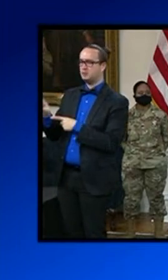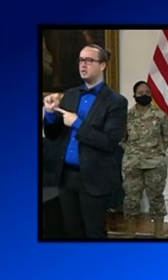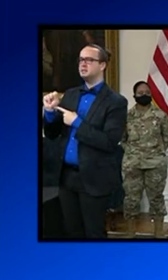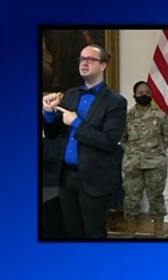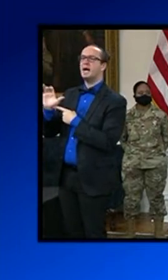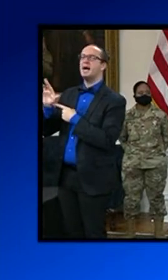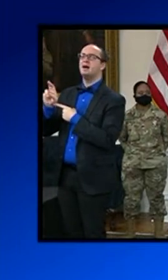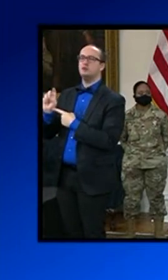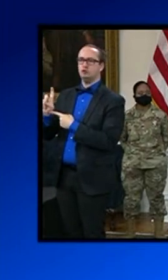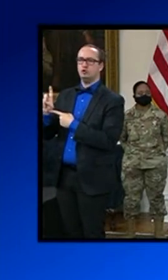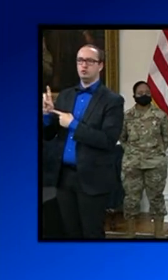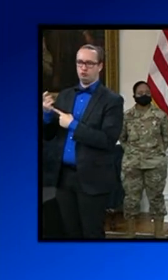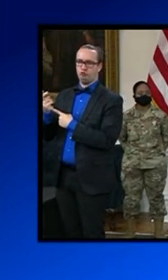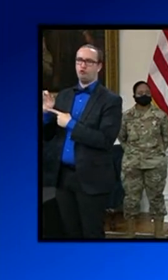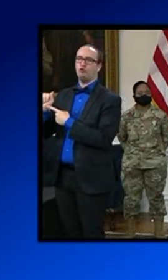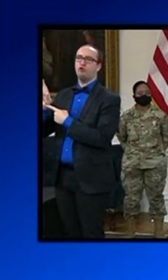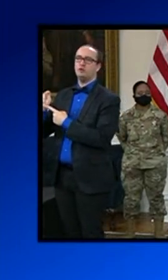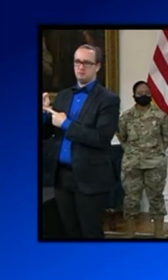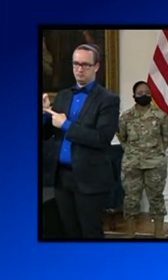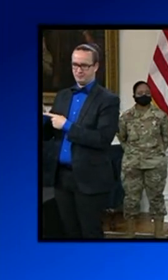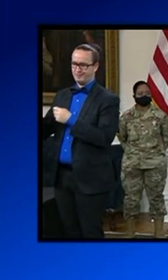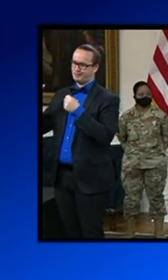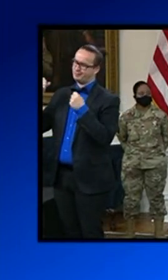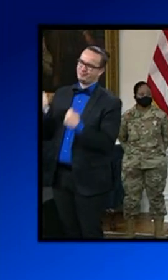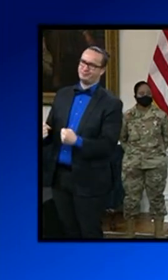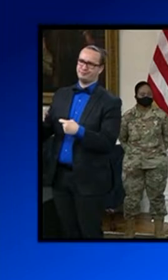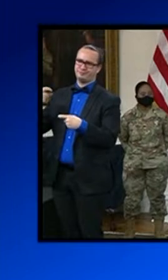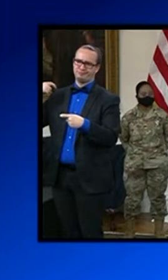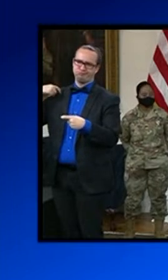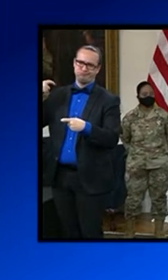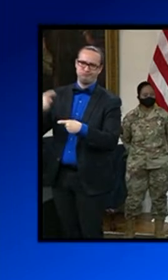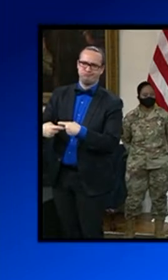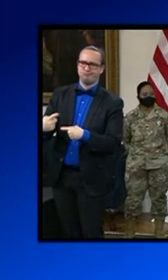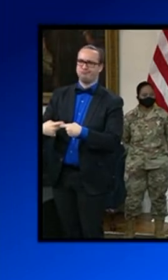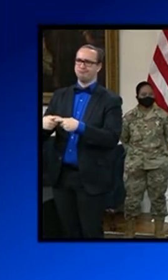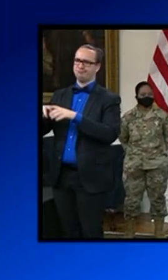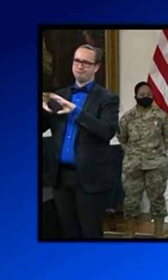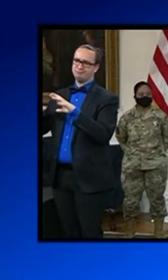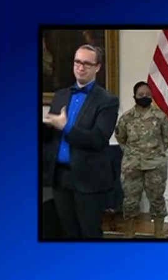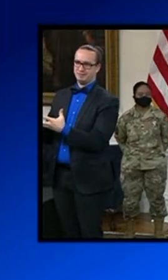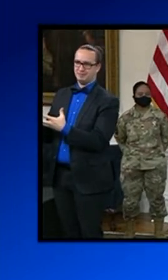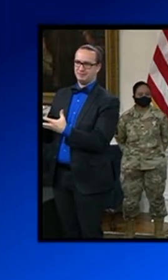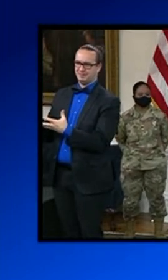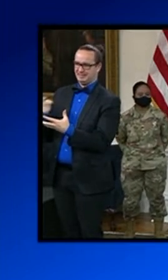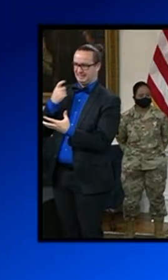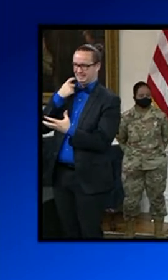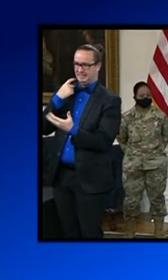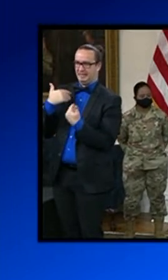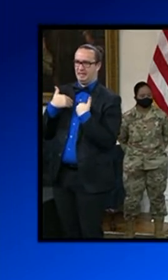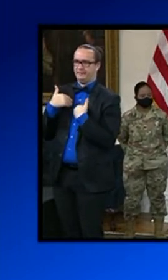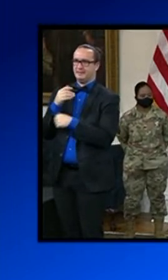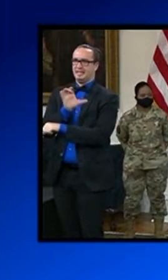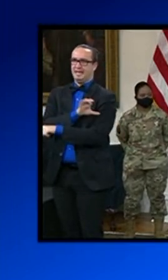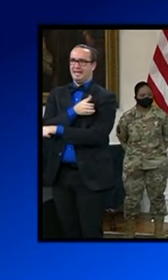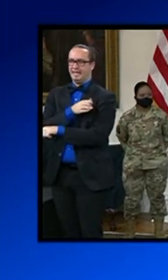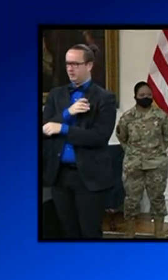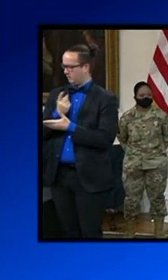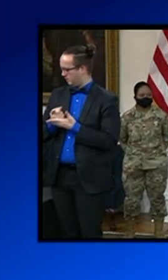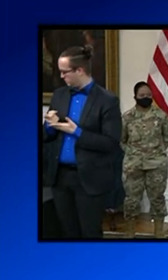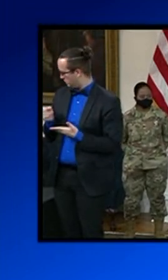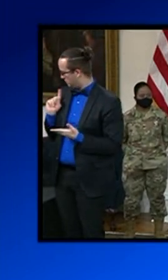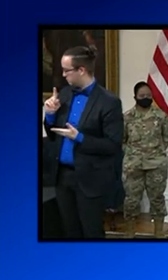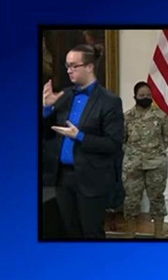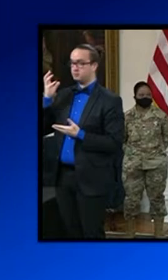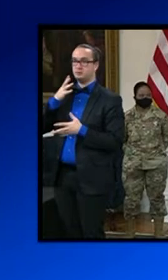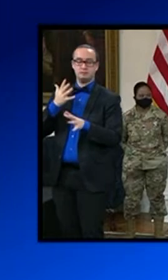area, had a clinic just, I guess it was a week ago. These days go by so quickly. And there was a woman that